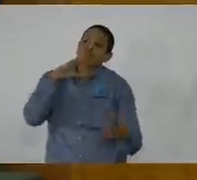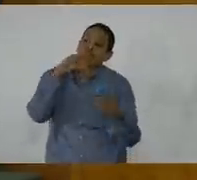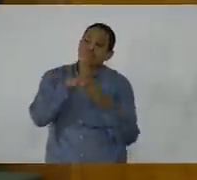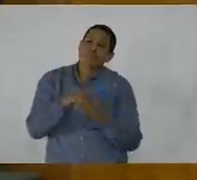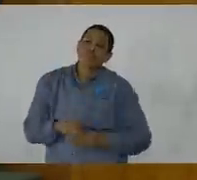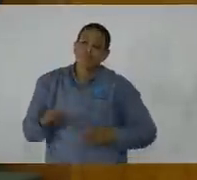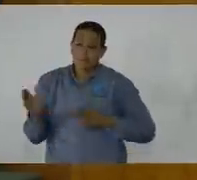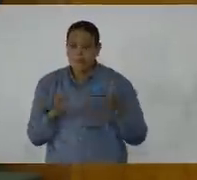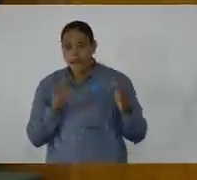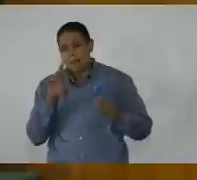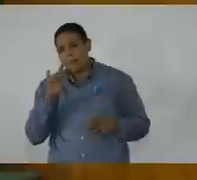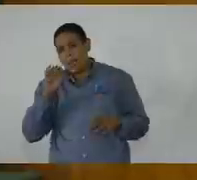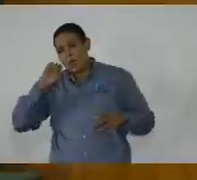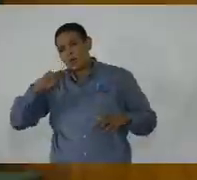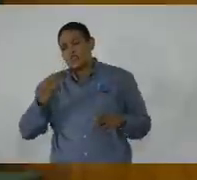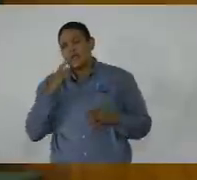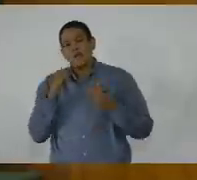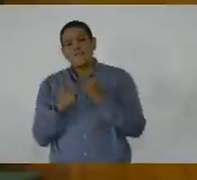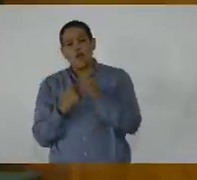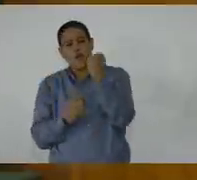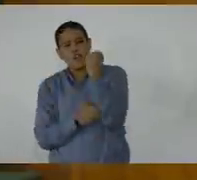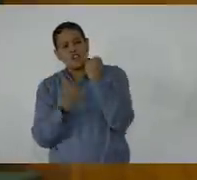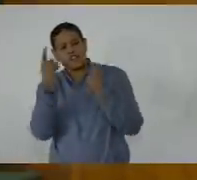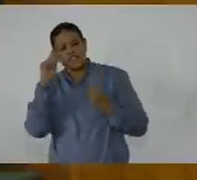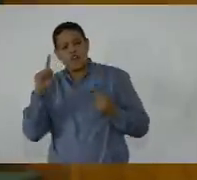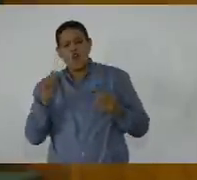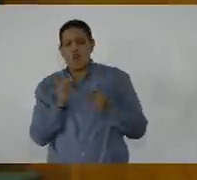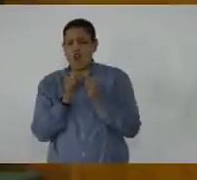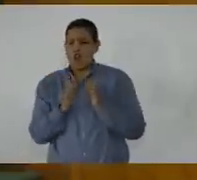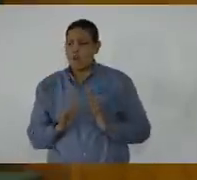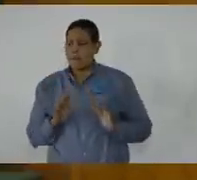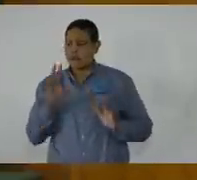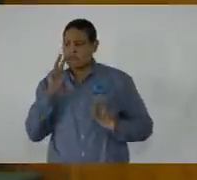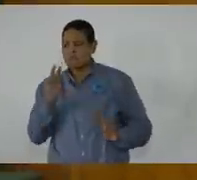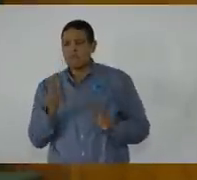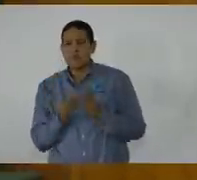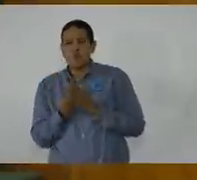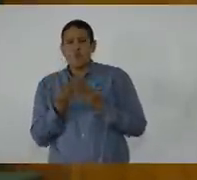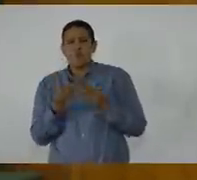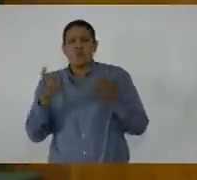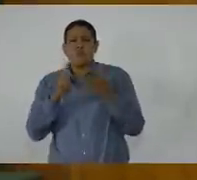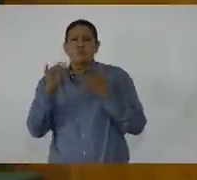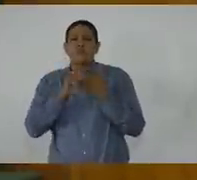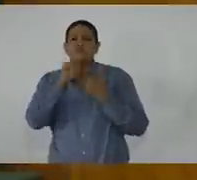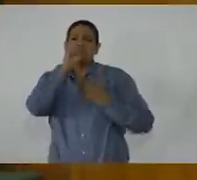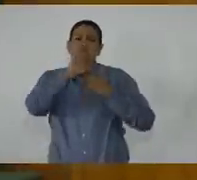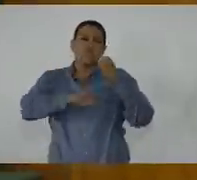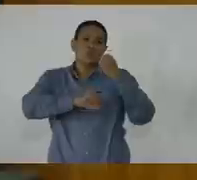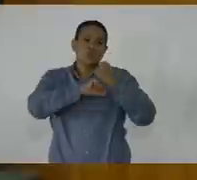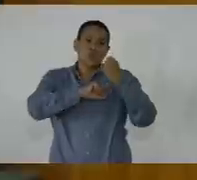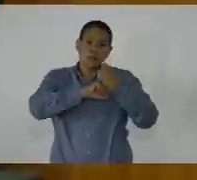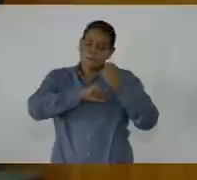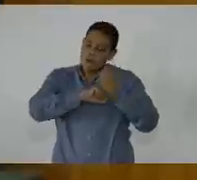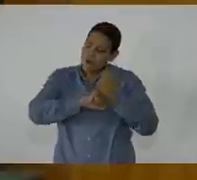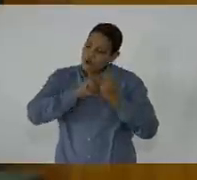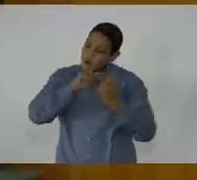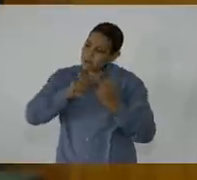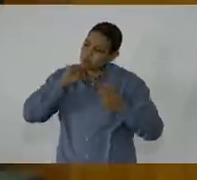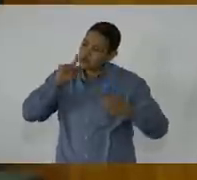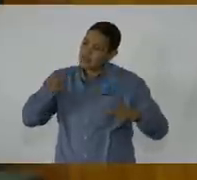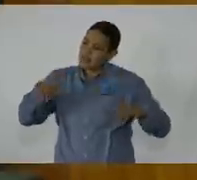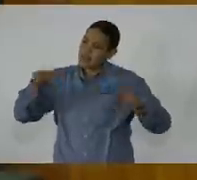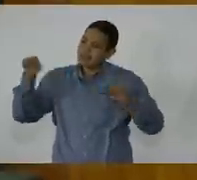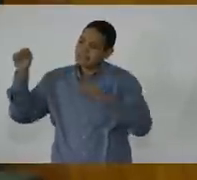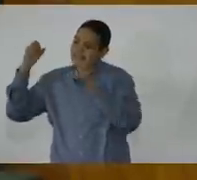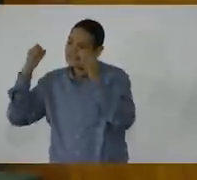Planning Institute of Jamaica's Foundation for Competitiveness and Growth Project to support and to undertake